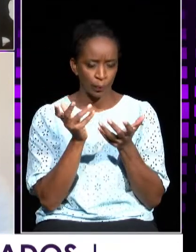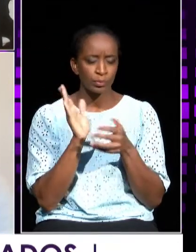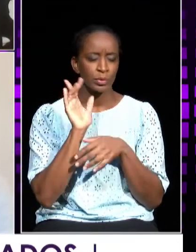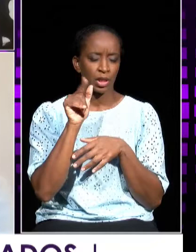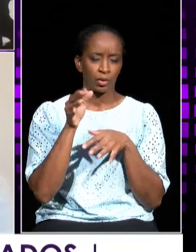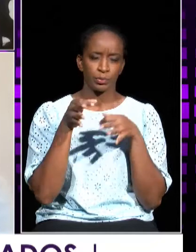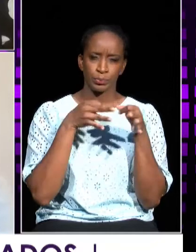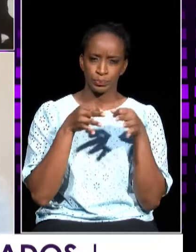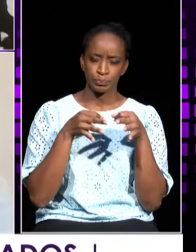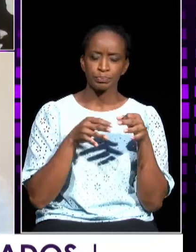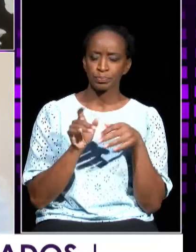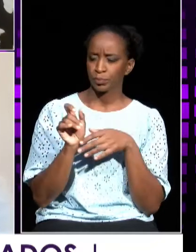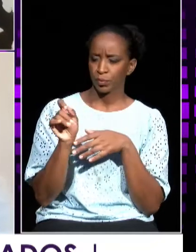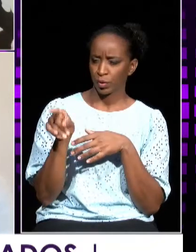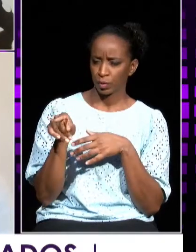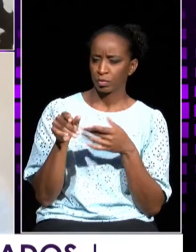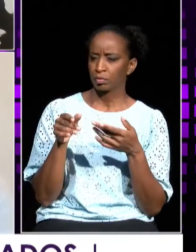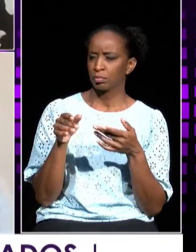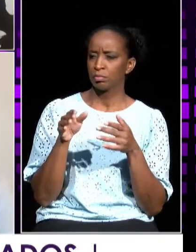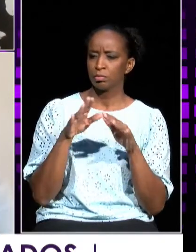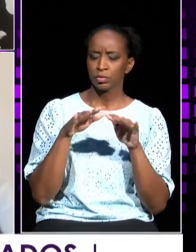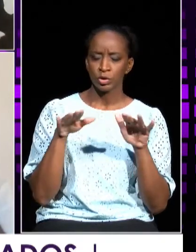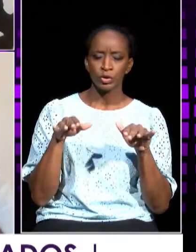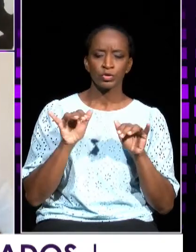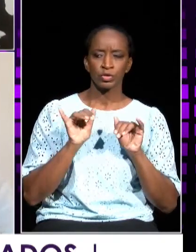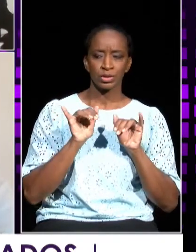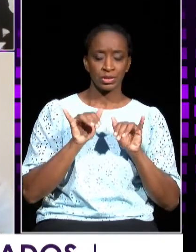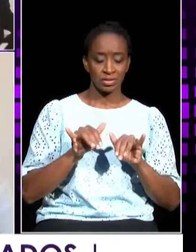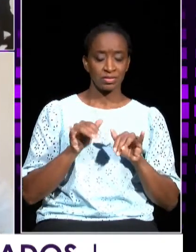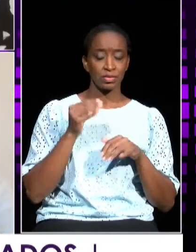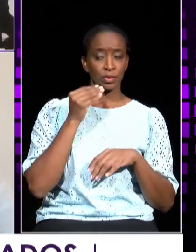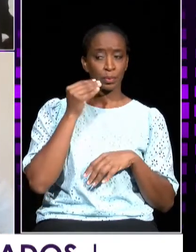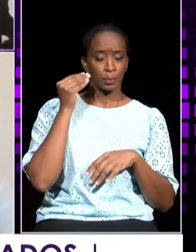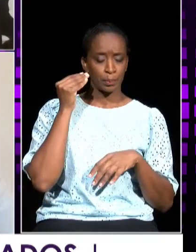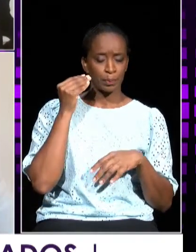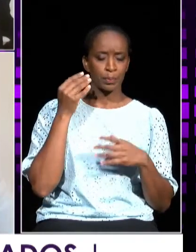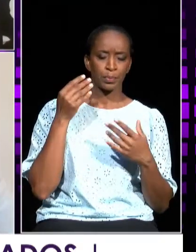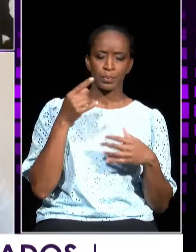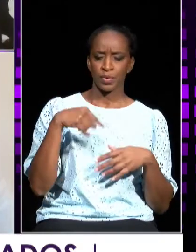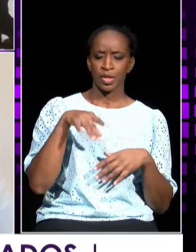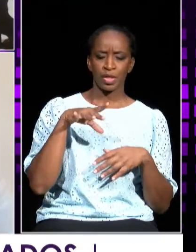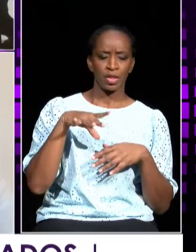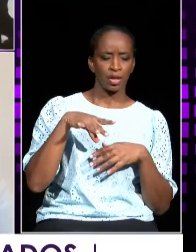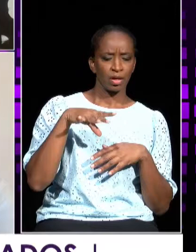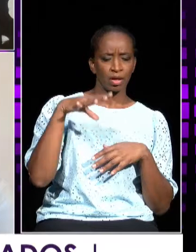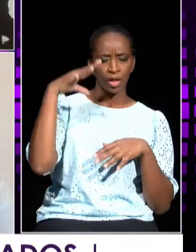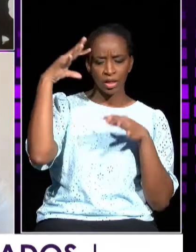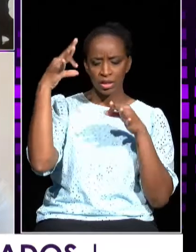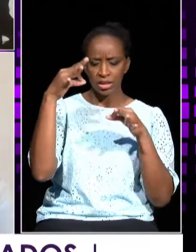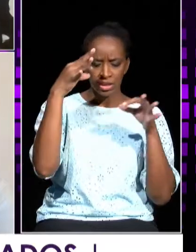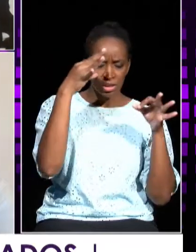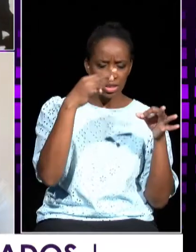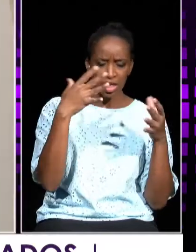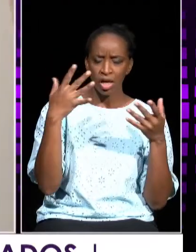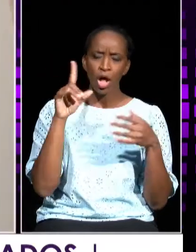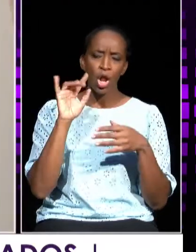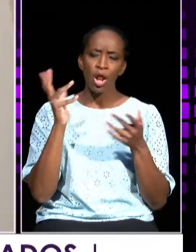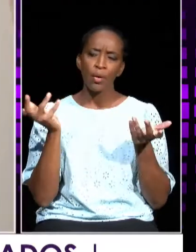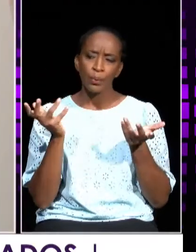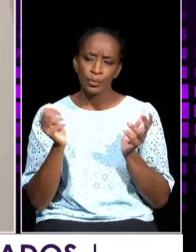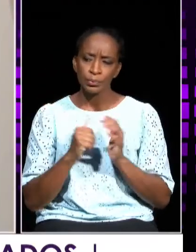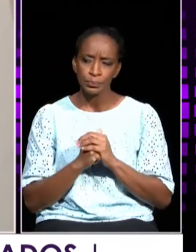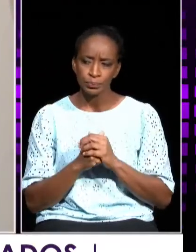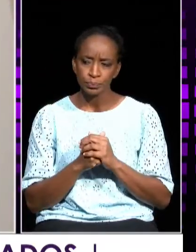choices? All right, good evening, Pierre. Good evening to the panel, and good evening to those who are watching.